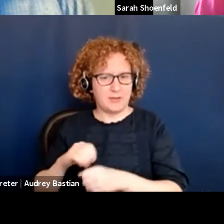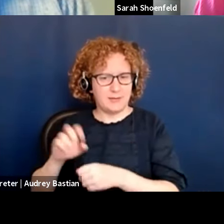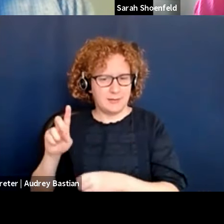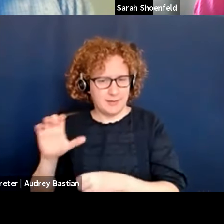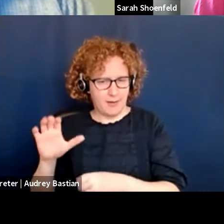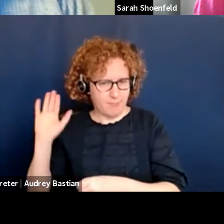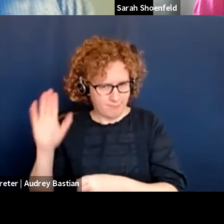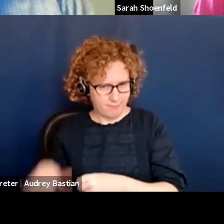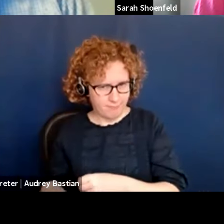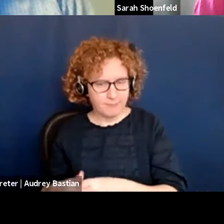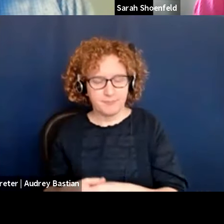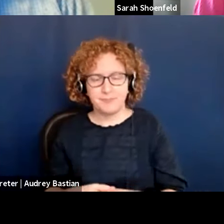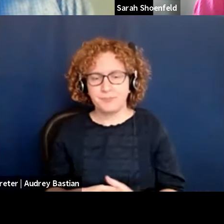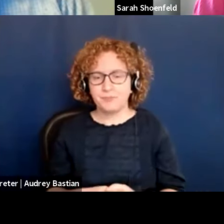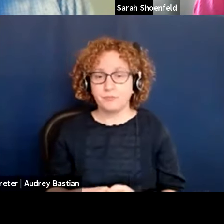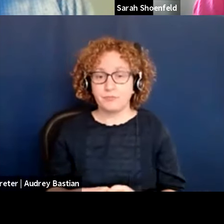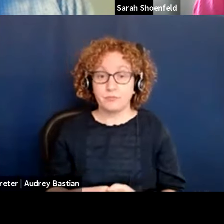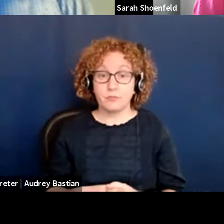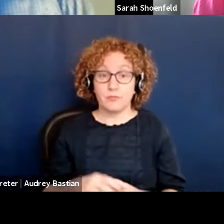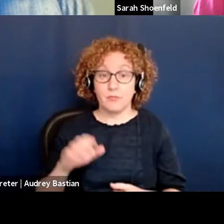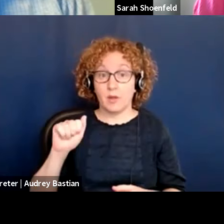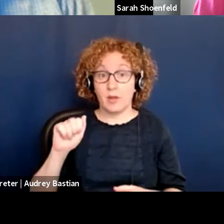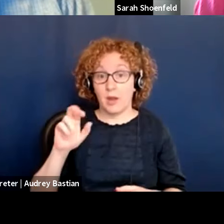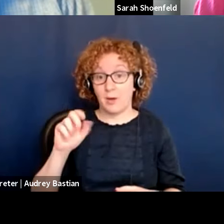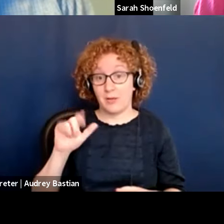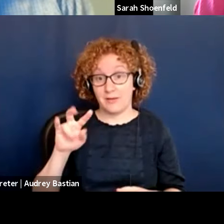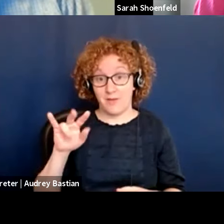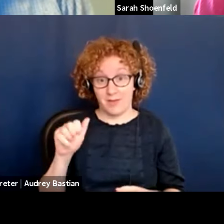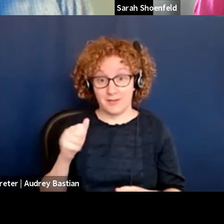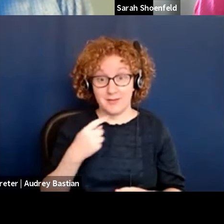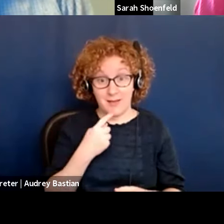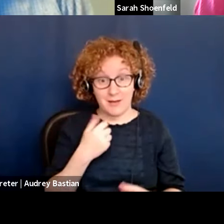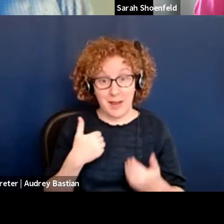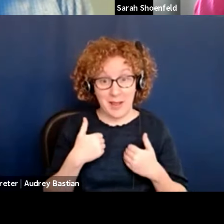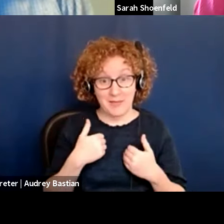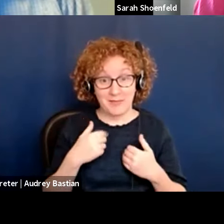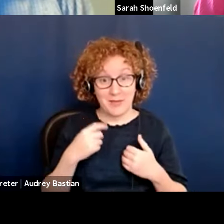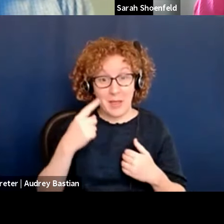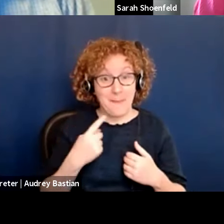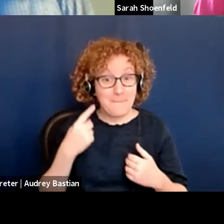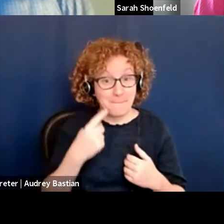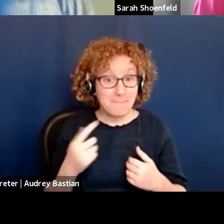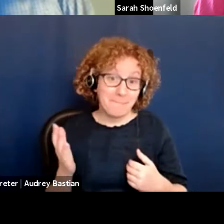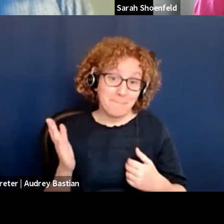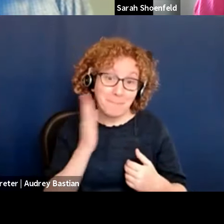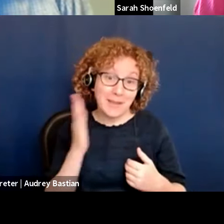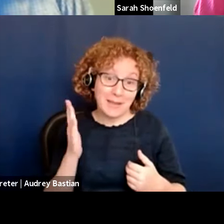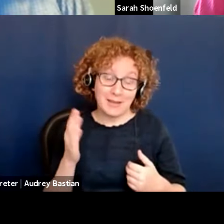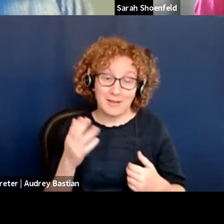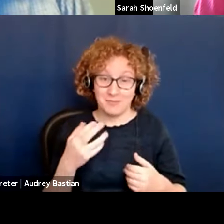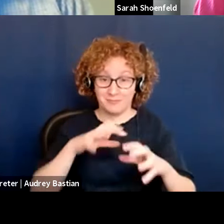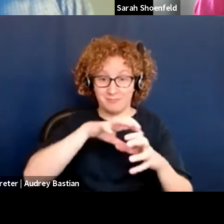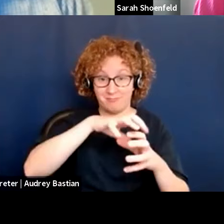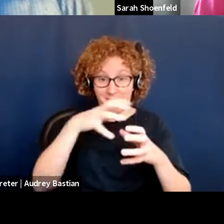But and when Carol Olivia said she had a beehive, I've got one too. I just found the other day, but it's